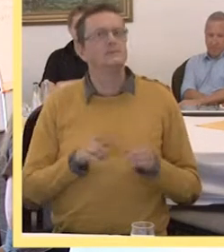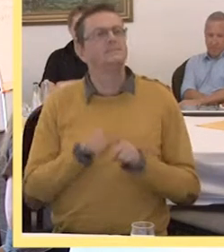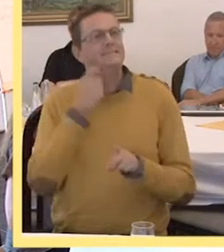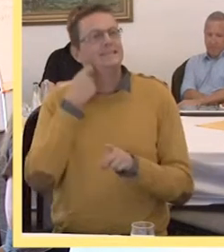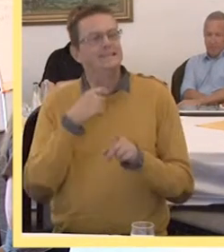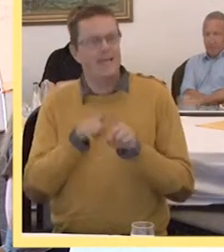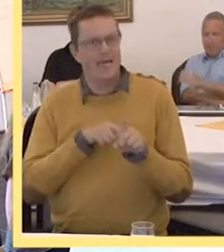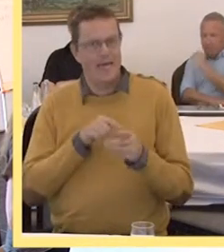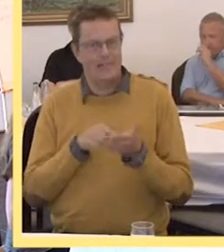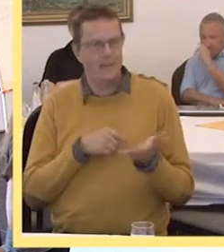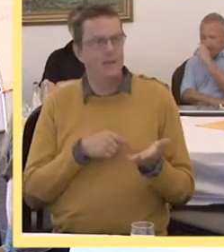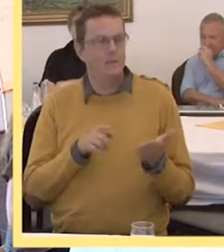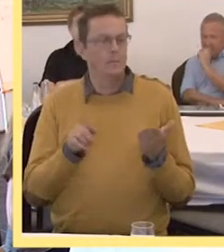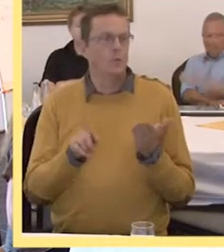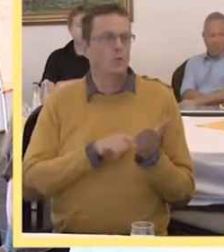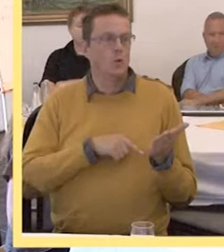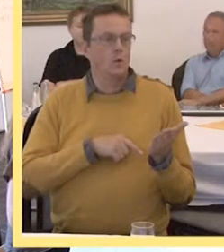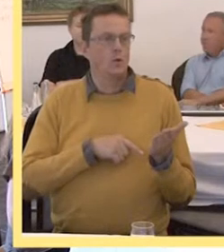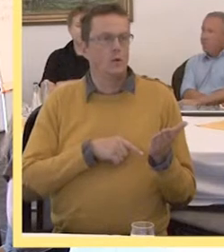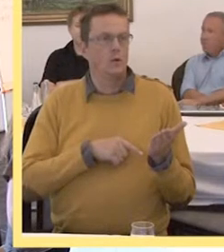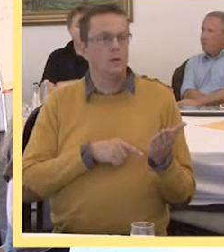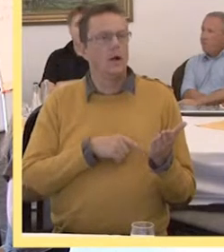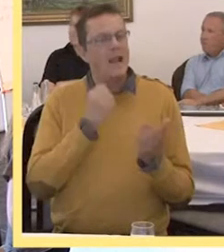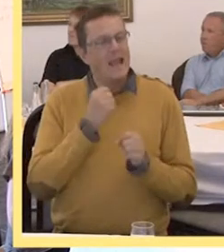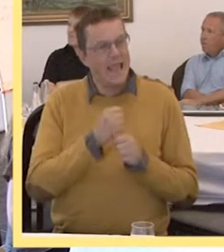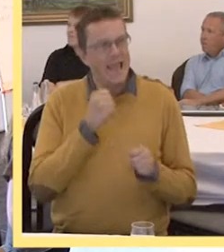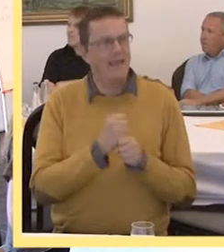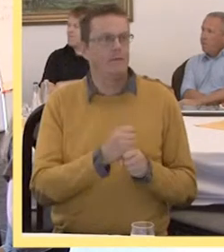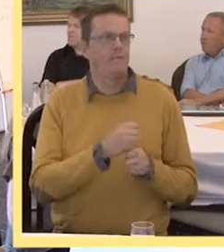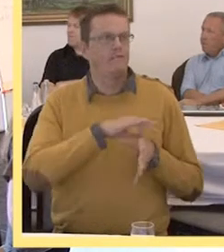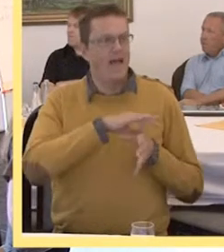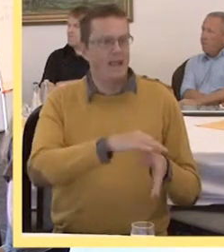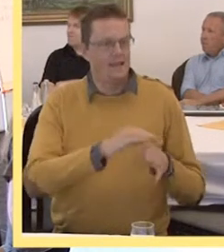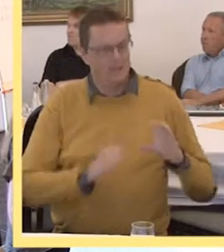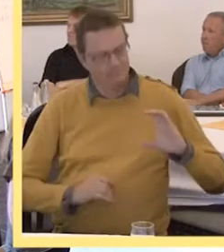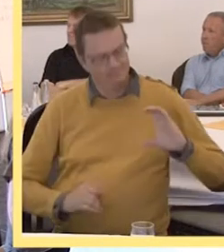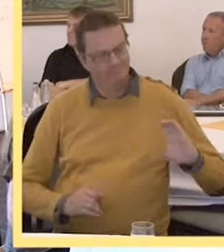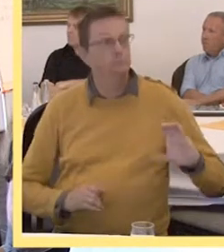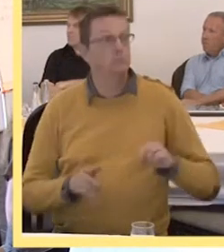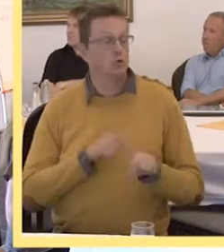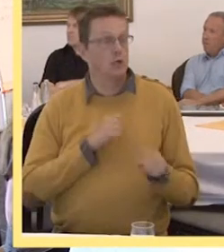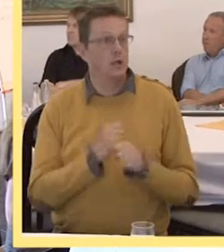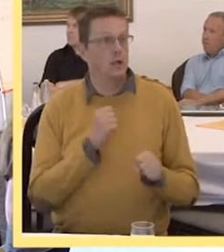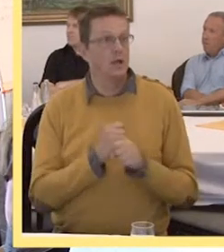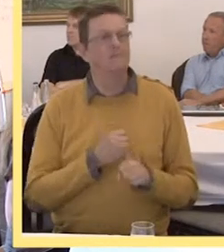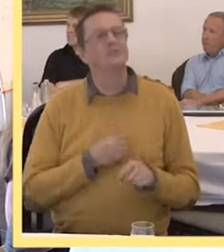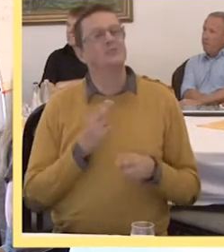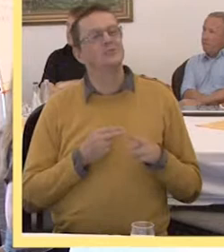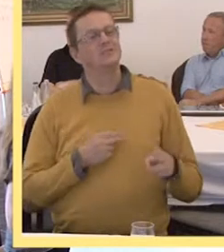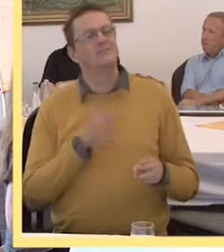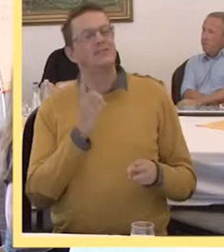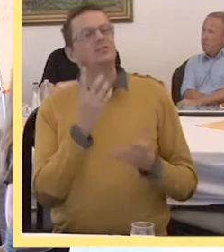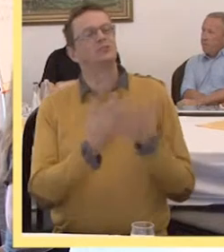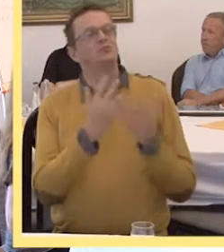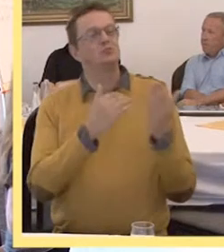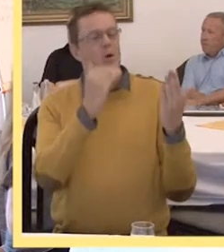started, to begin the comprehensive guideline. And we had to make a structure for the comprehensive